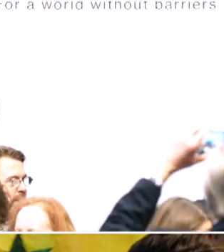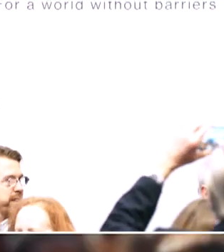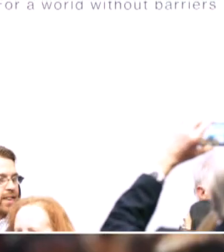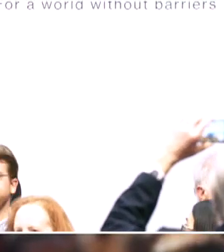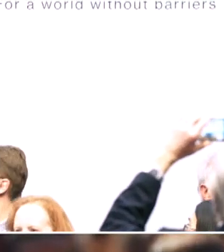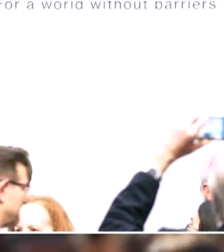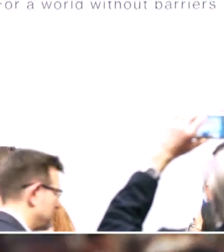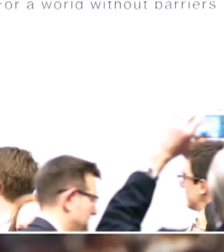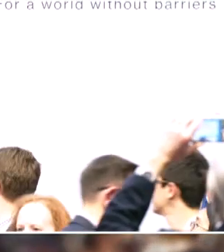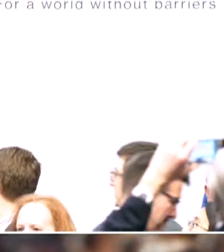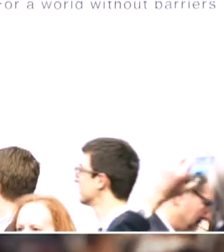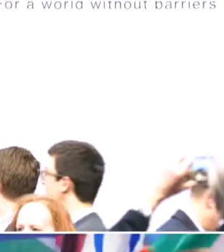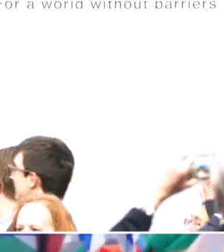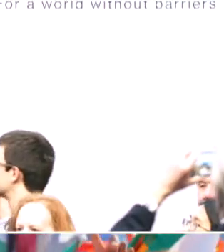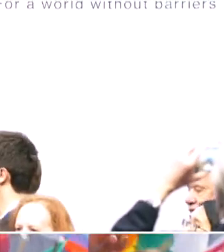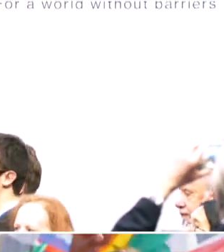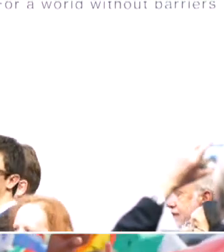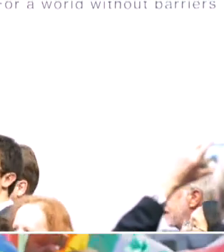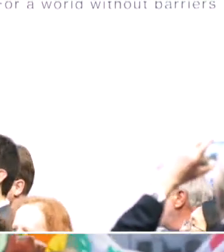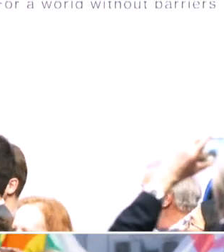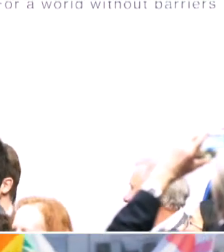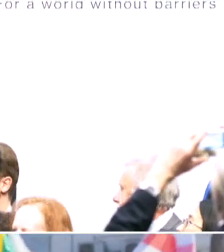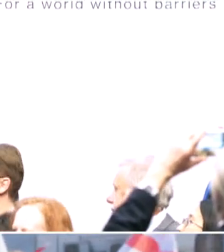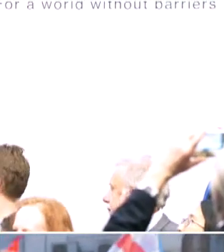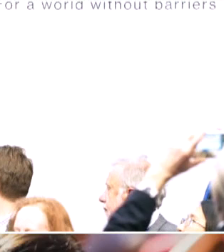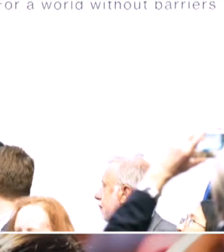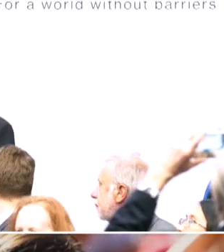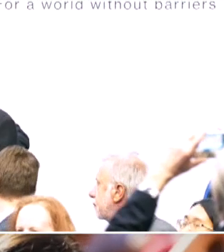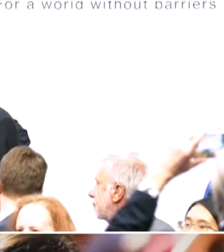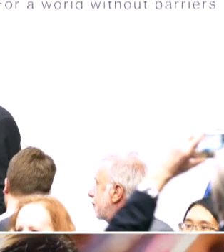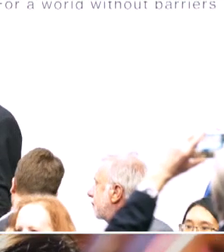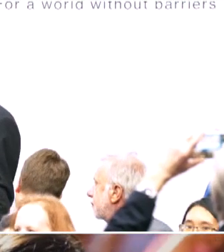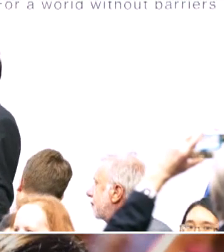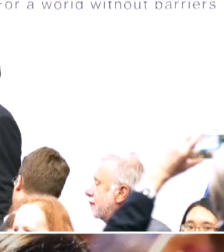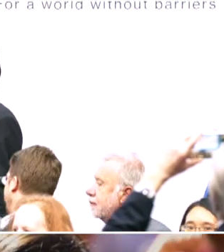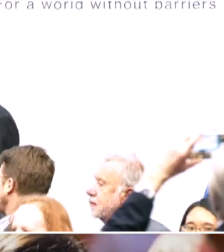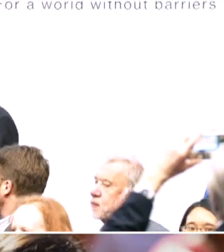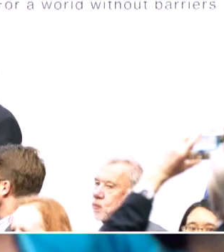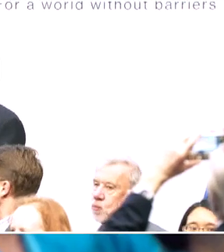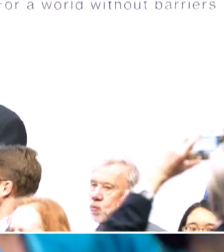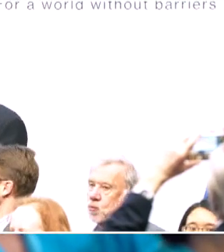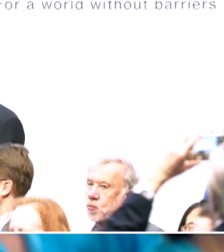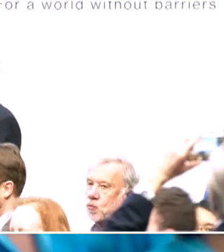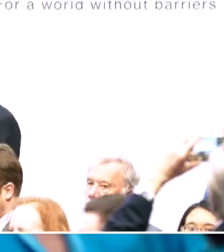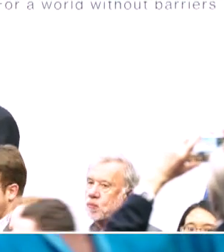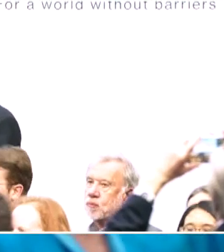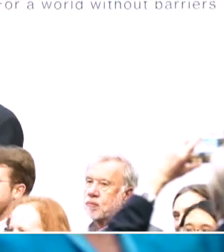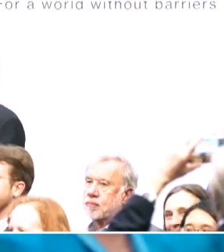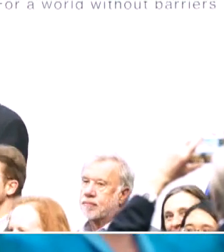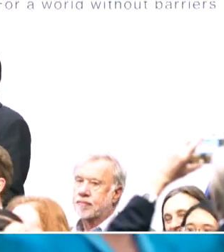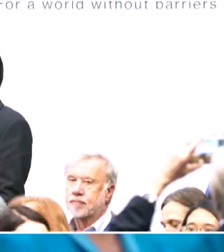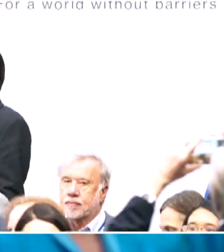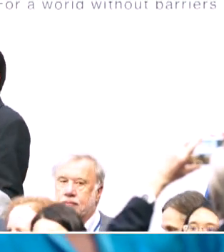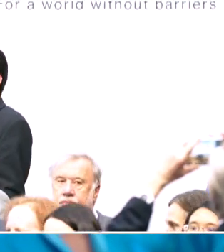limits. Are we ready? Reaching our aim. Zero project. The dignity everyone.